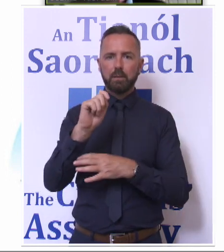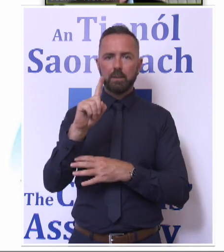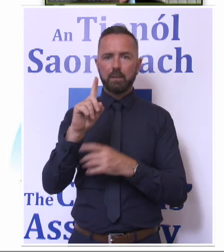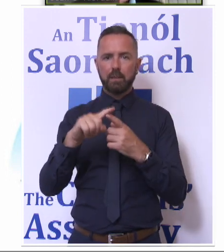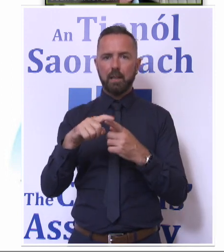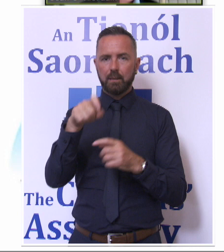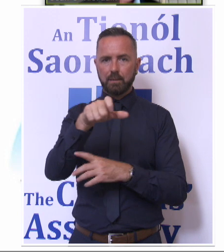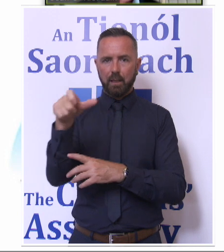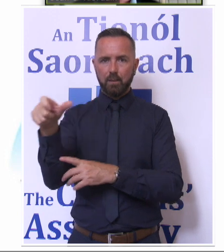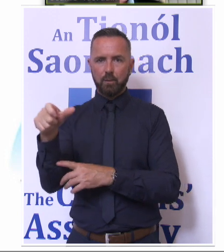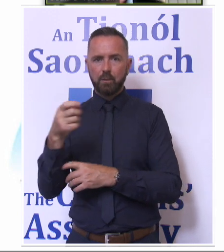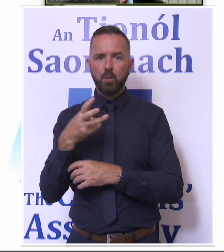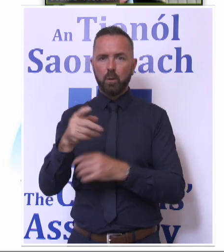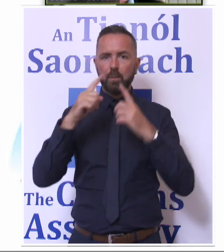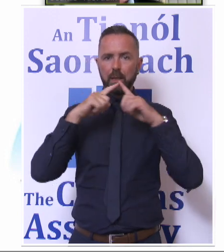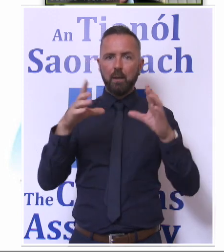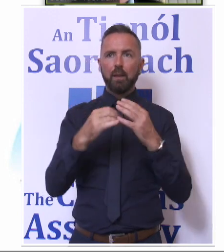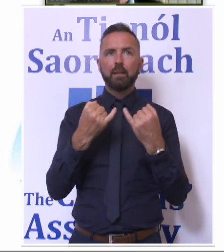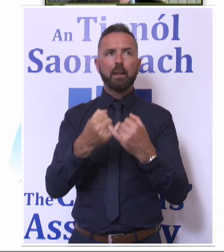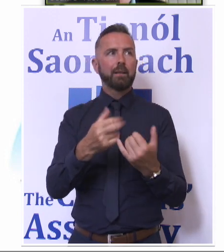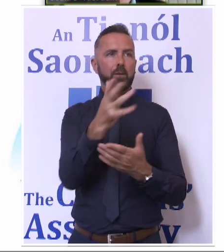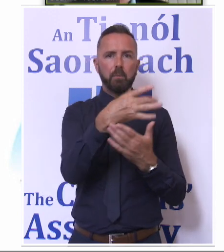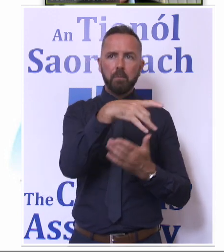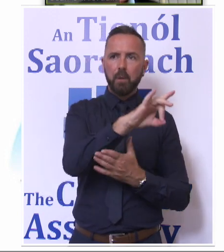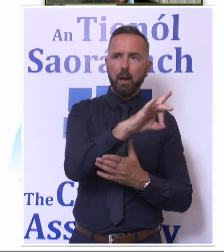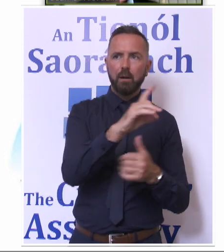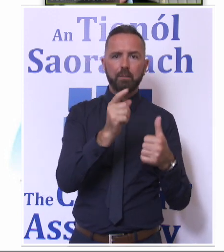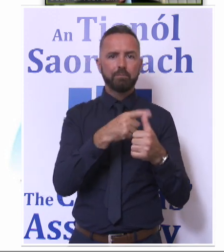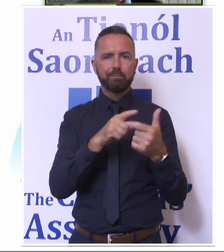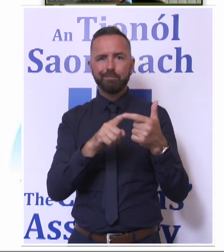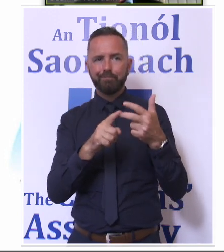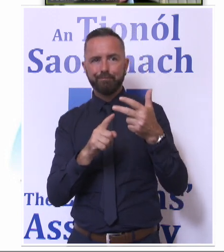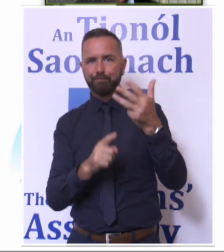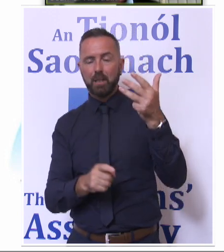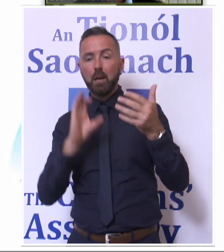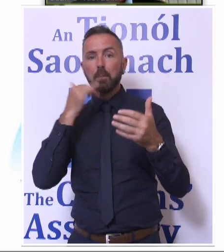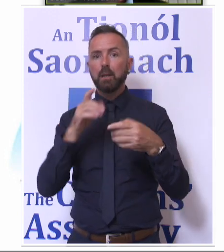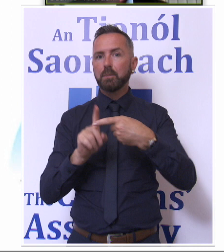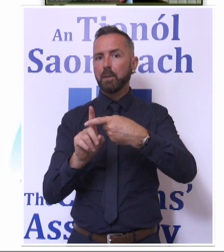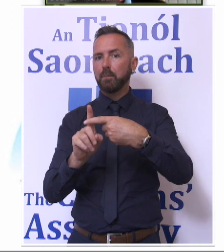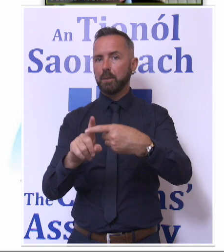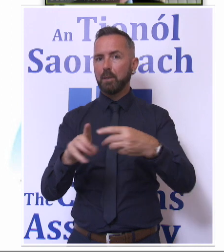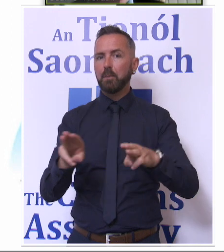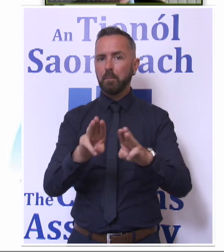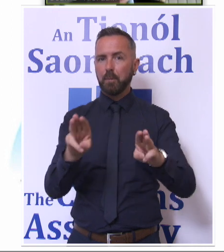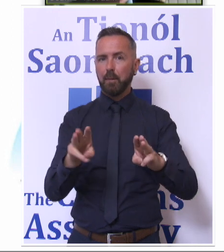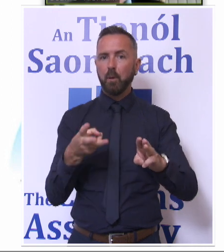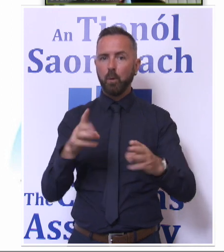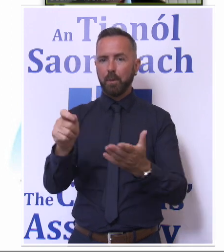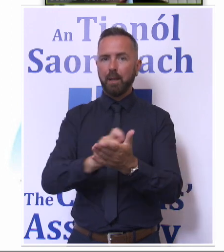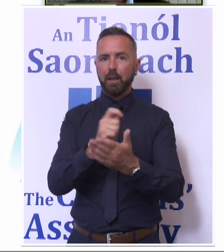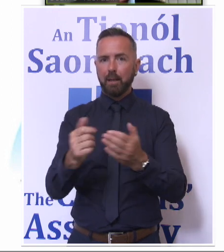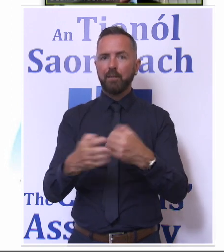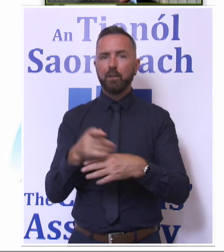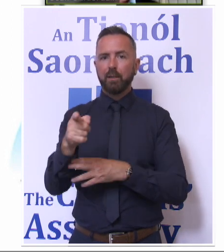invariably will announce things like parks and whatever else because it's the good news. And that's what gets people elected,